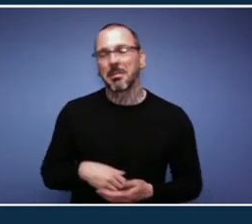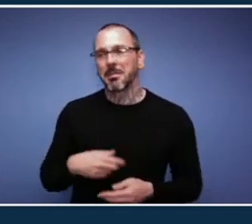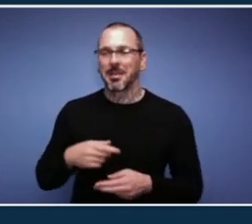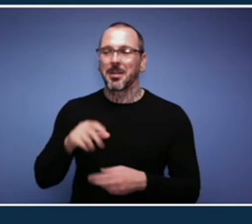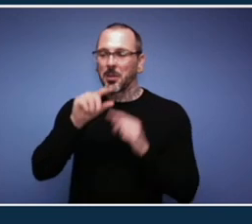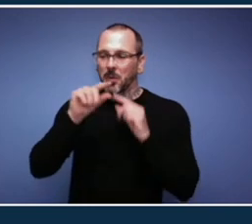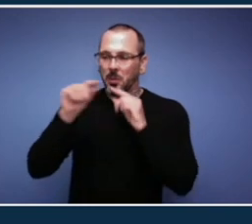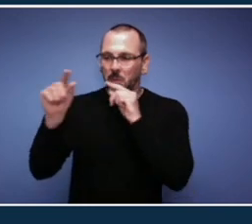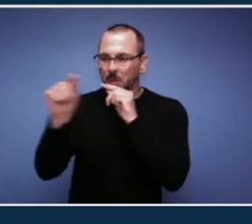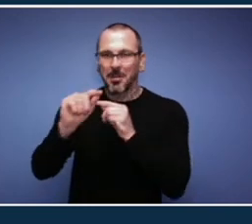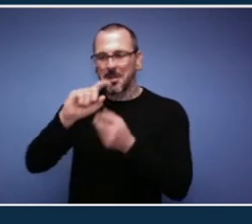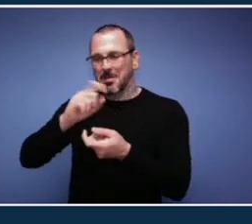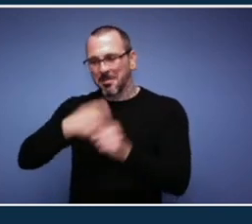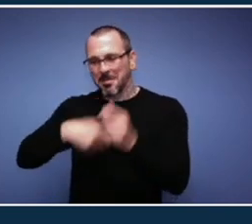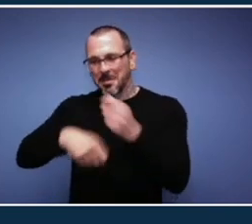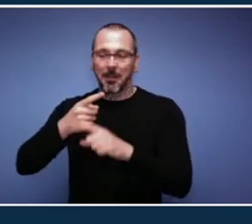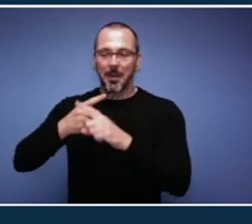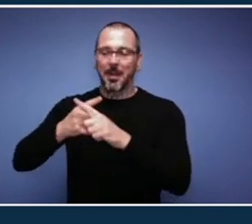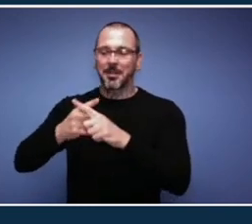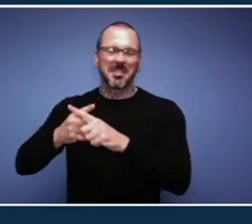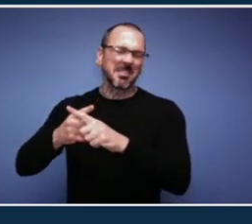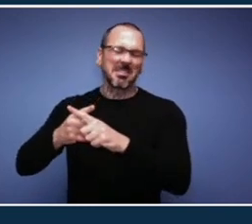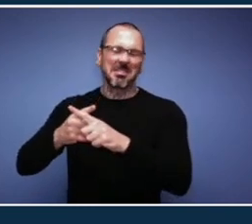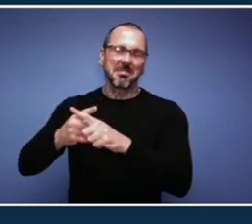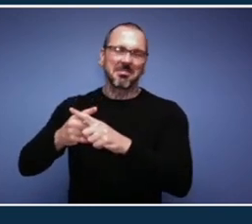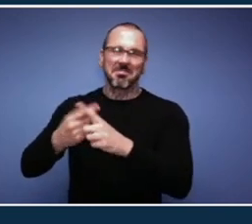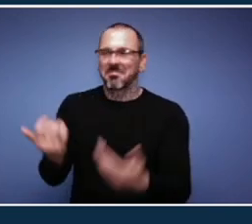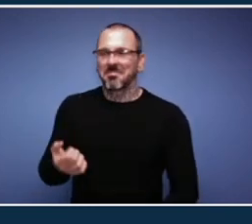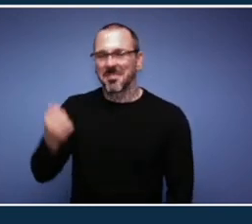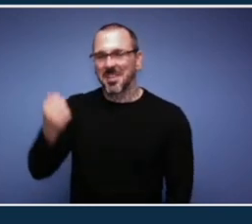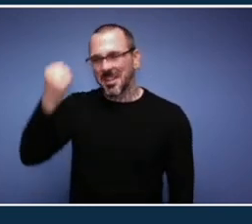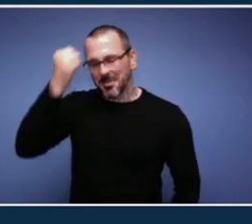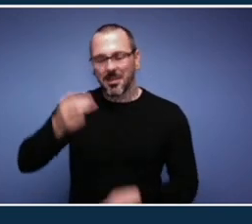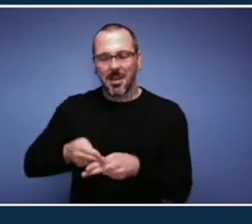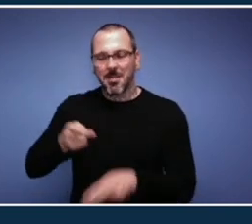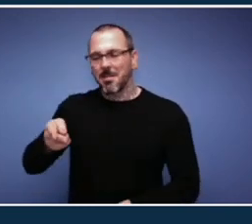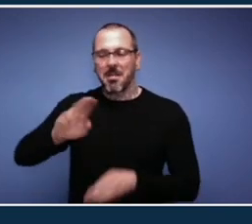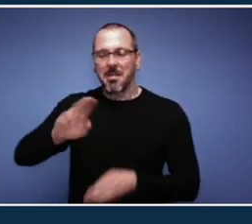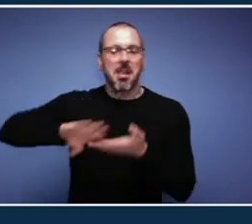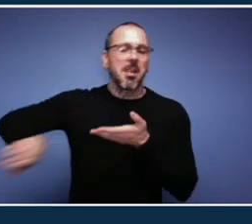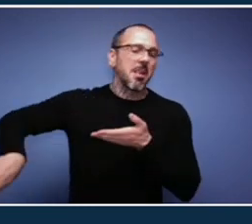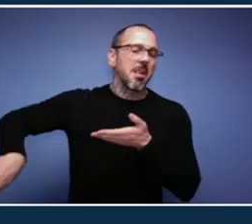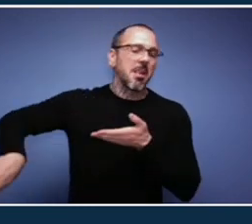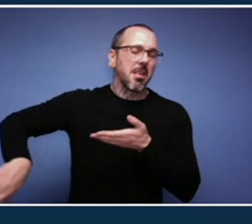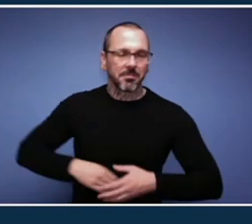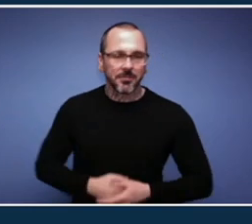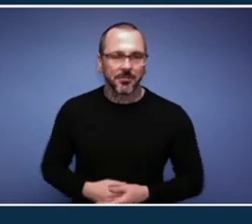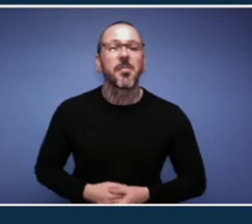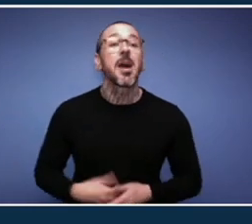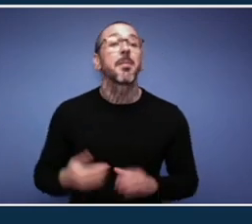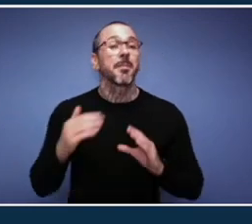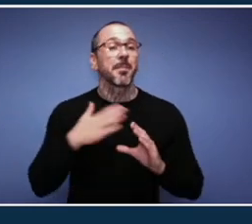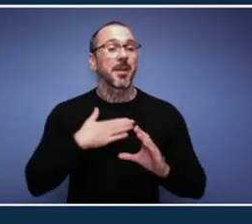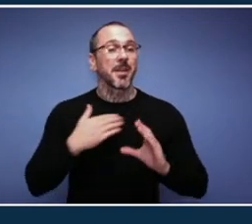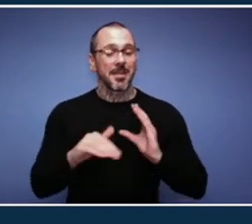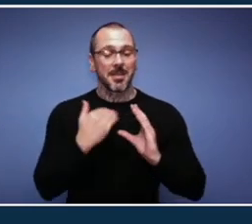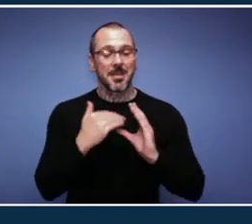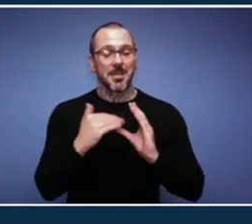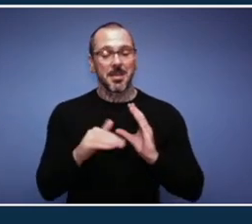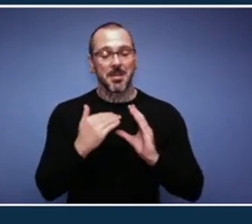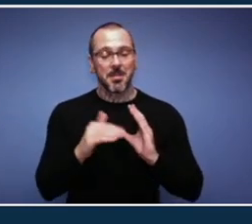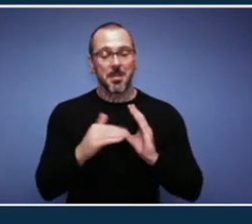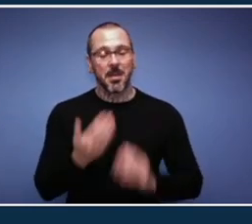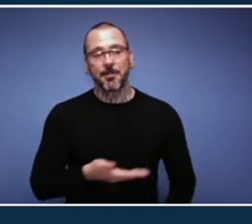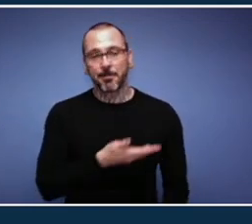stupid name. And my email is there as well. If you'd like to get in touch with me